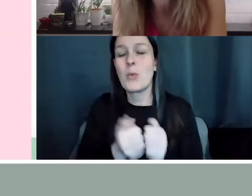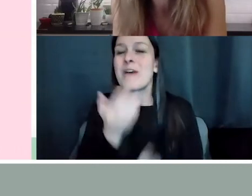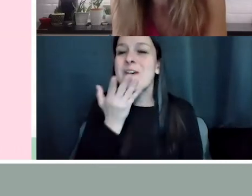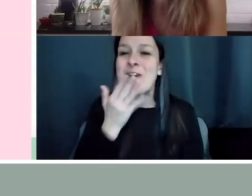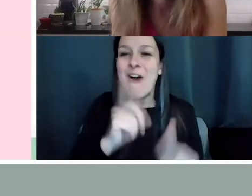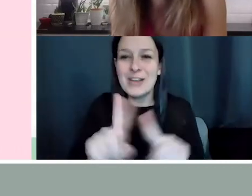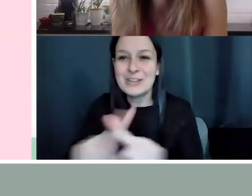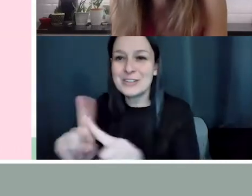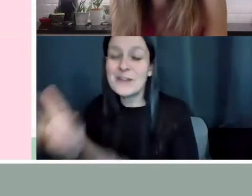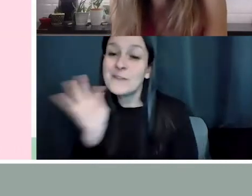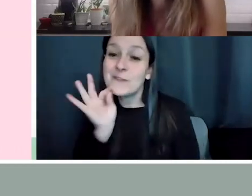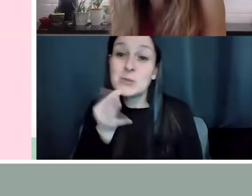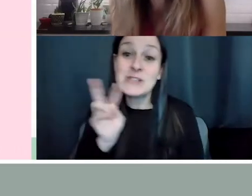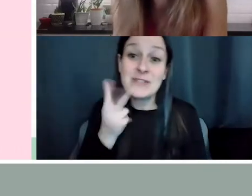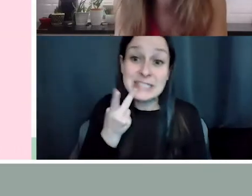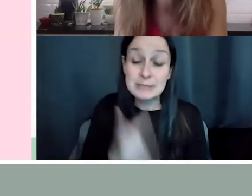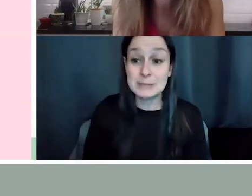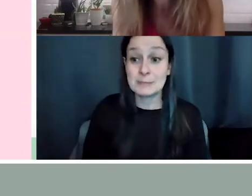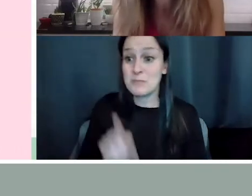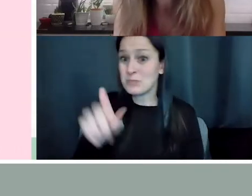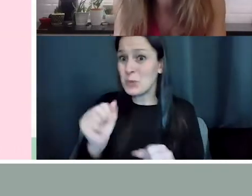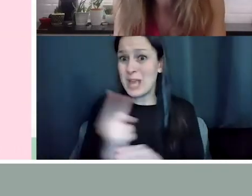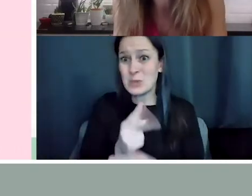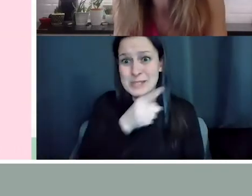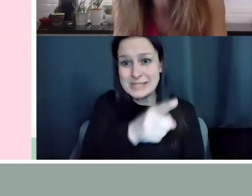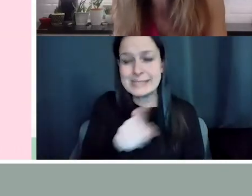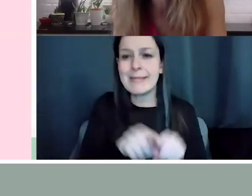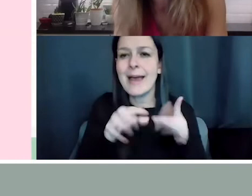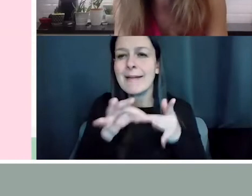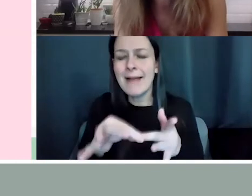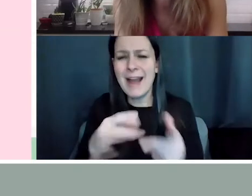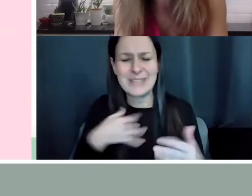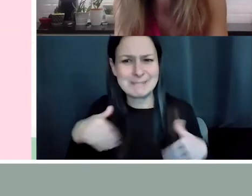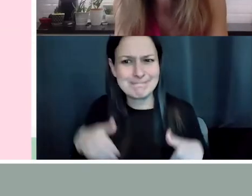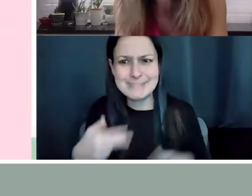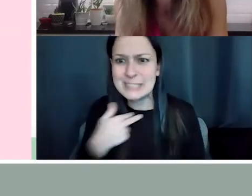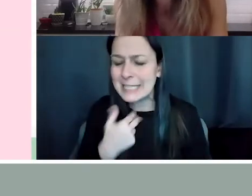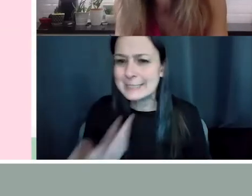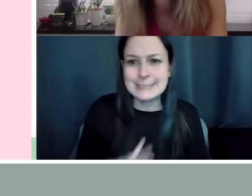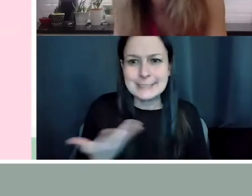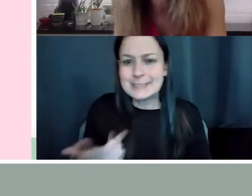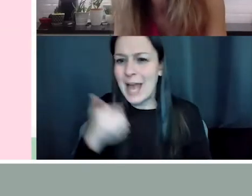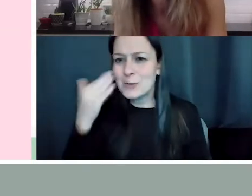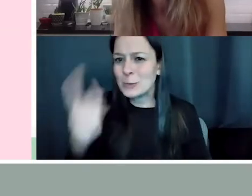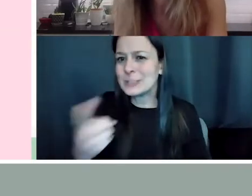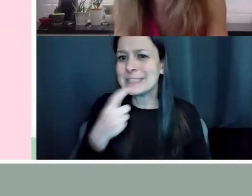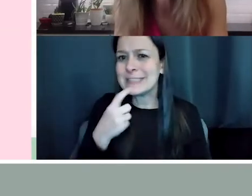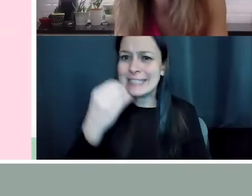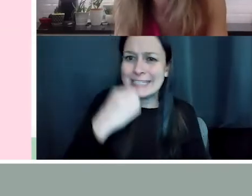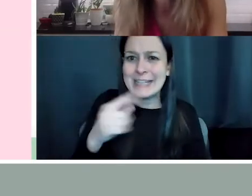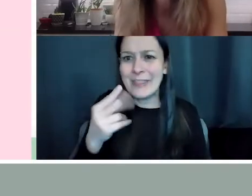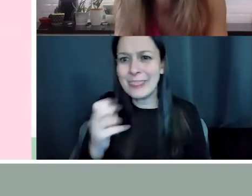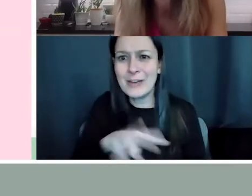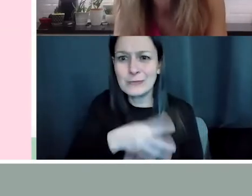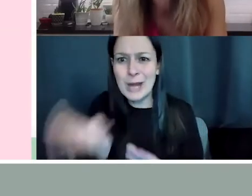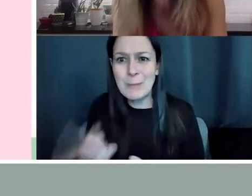and veggies. So you can like use this as a guide when you feel stuck on like, oh, I know she said to eat the rainbow, but I eat the